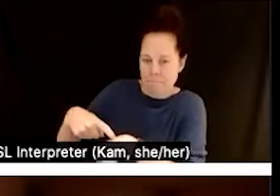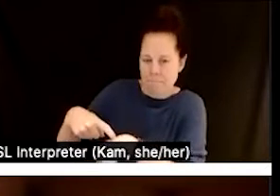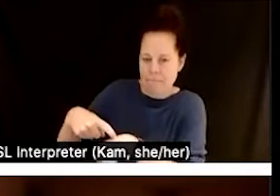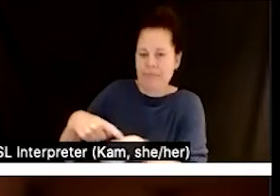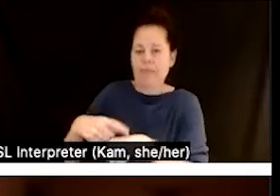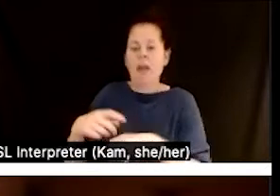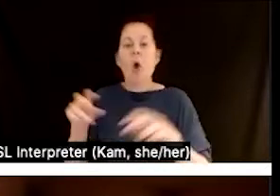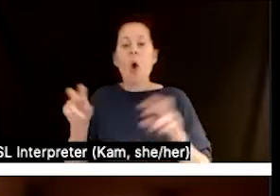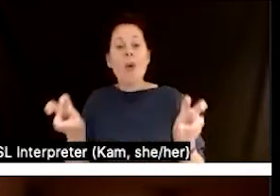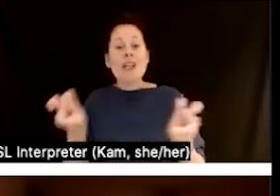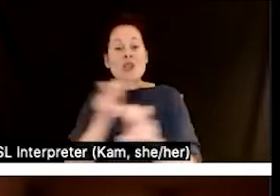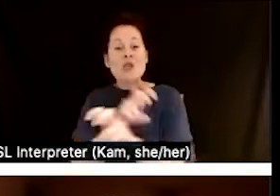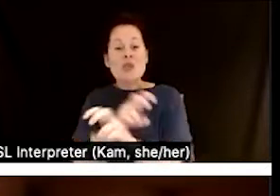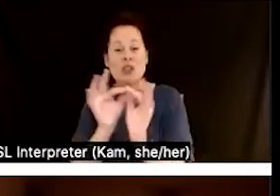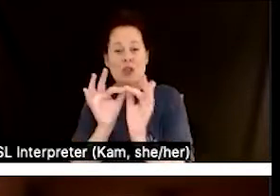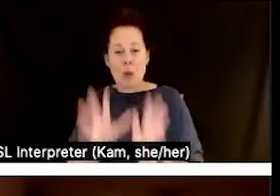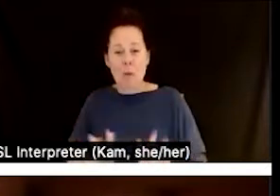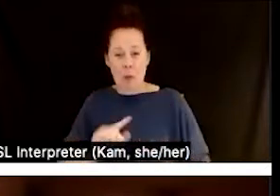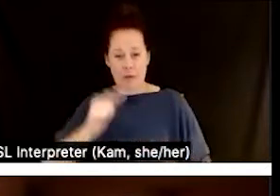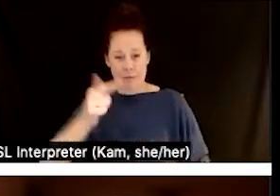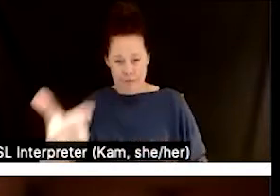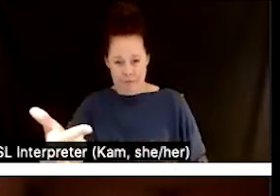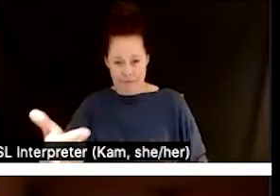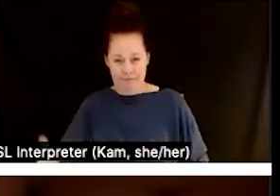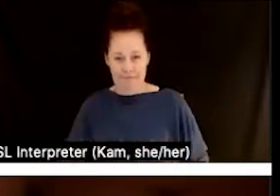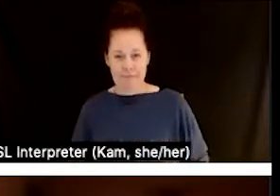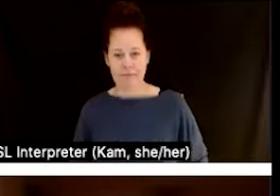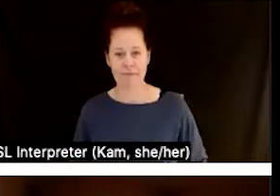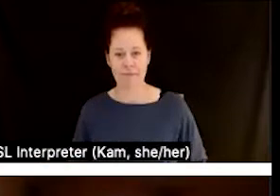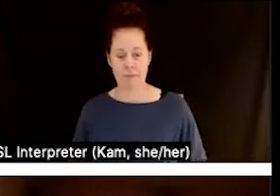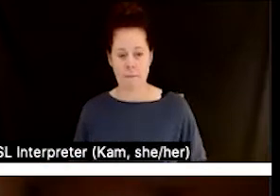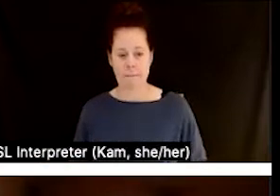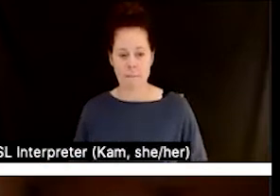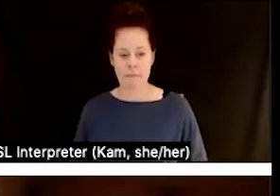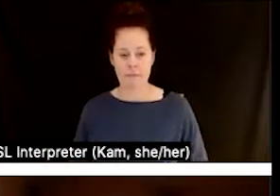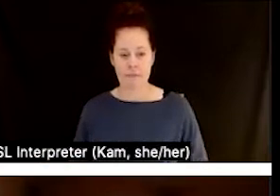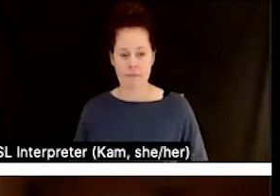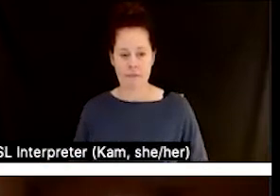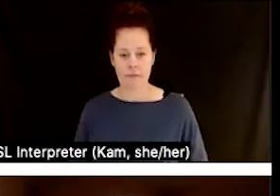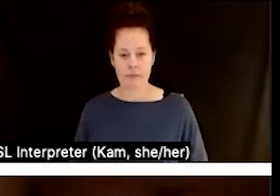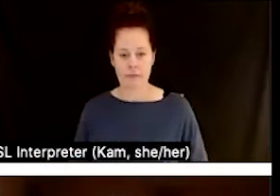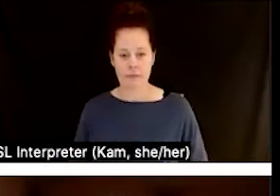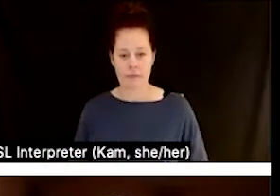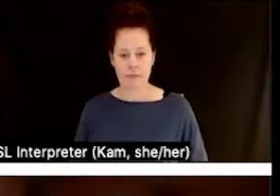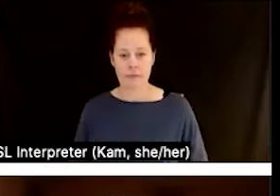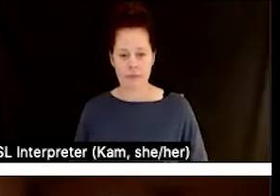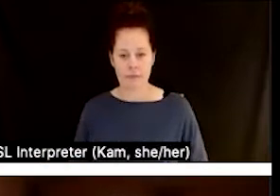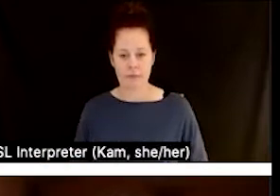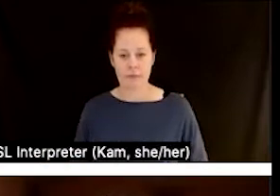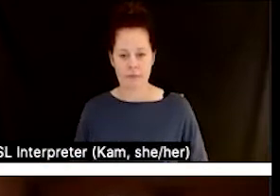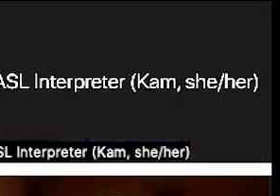but ADA compliance is pretty basic. There's a lot more that you can do beyond